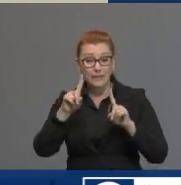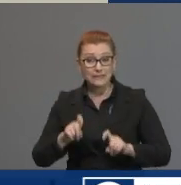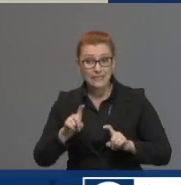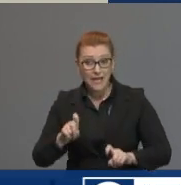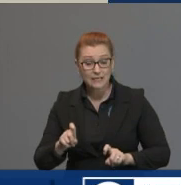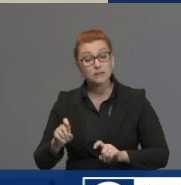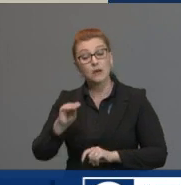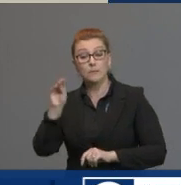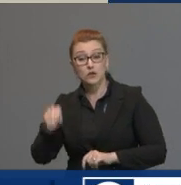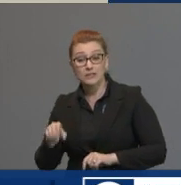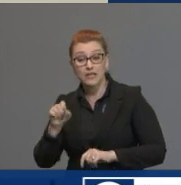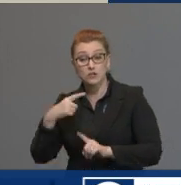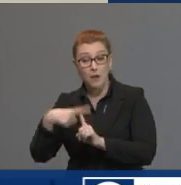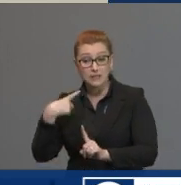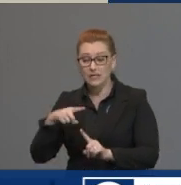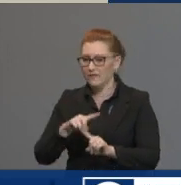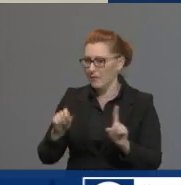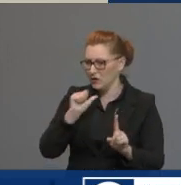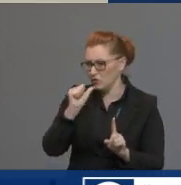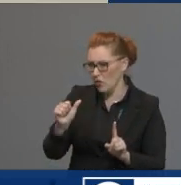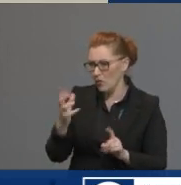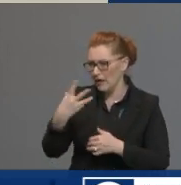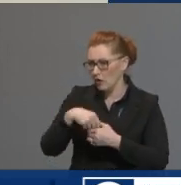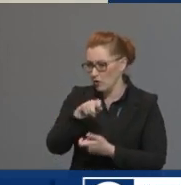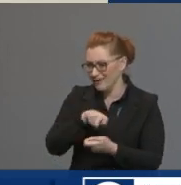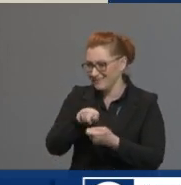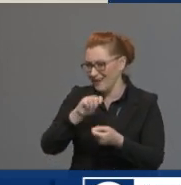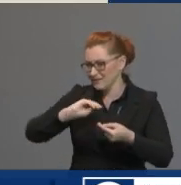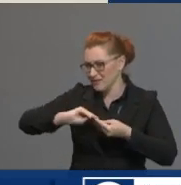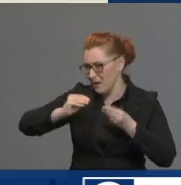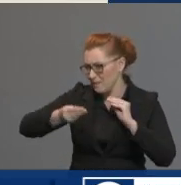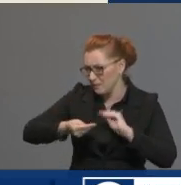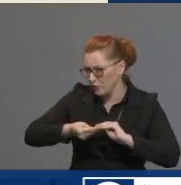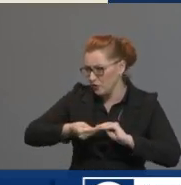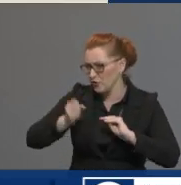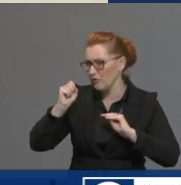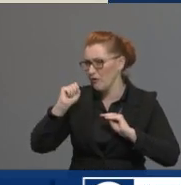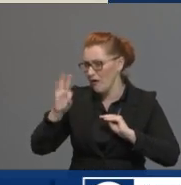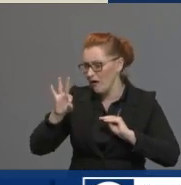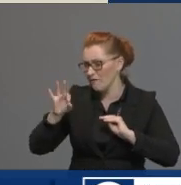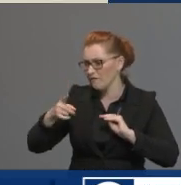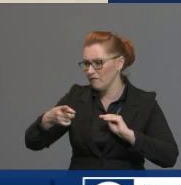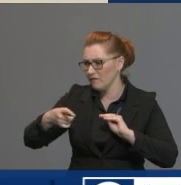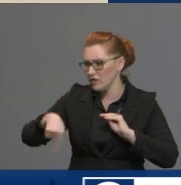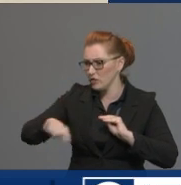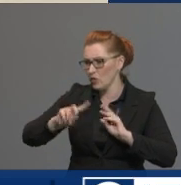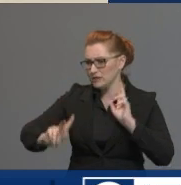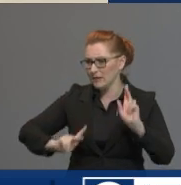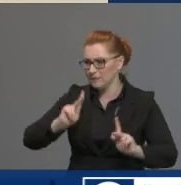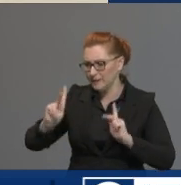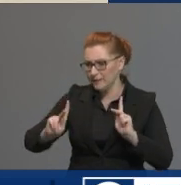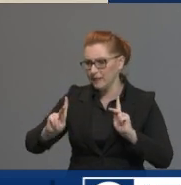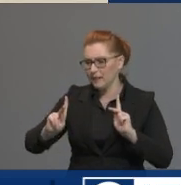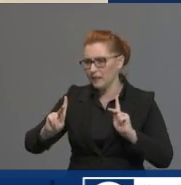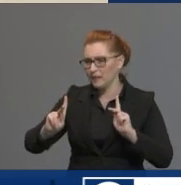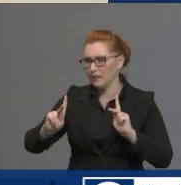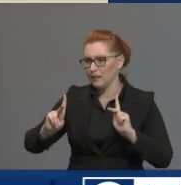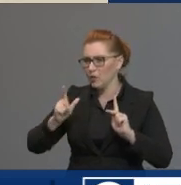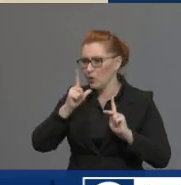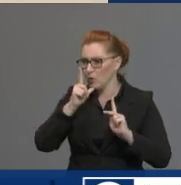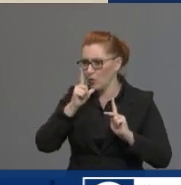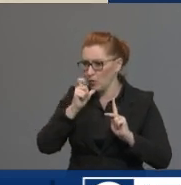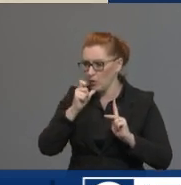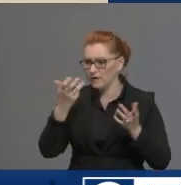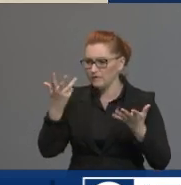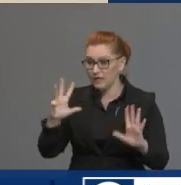tests done, the percentage of positive, but you don't include an exact number of those individual serology